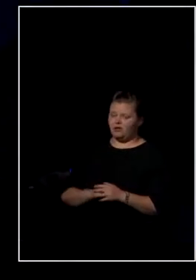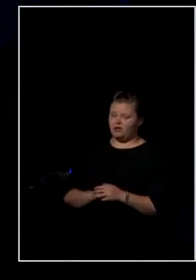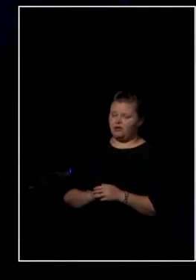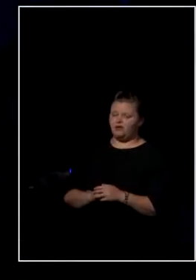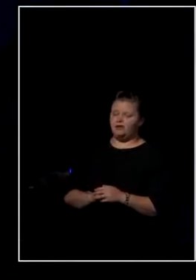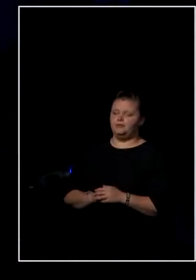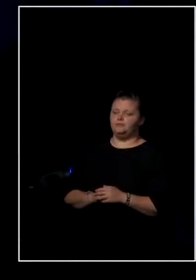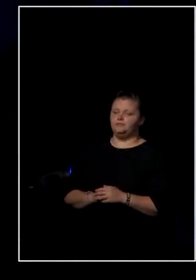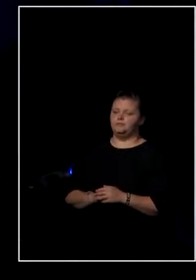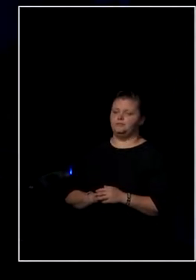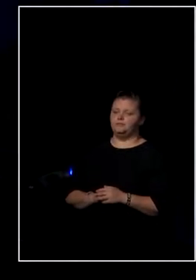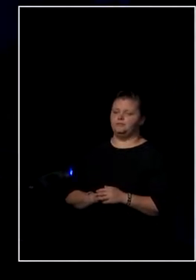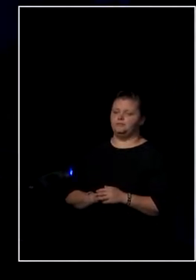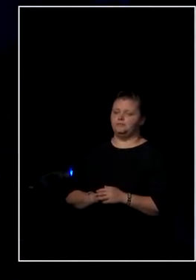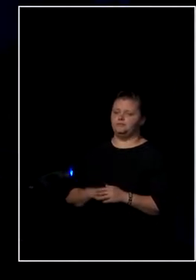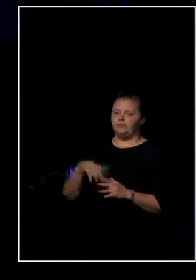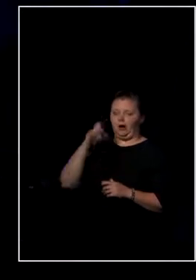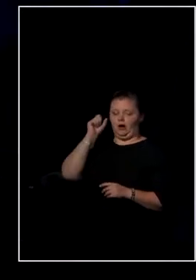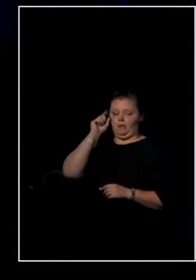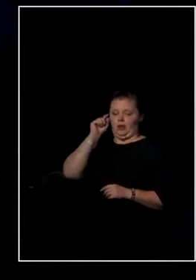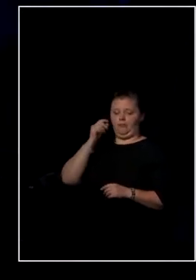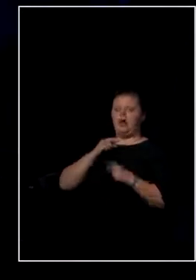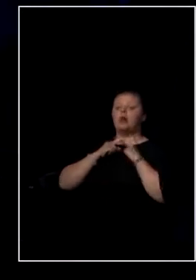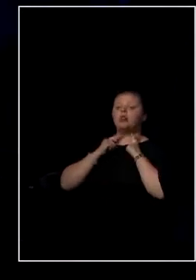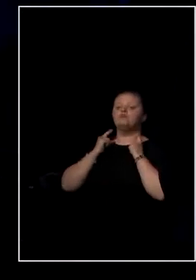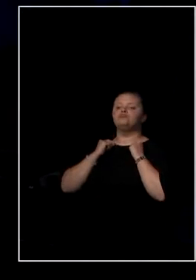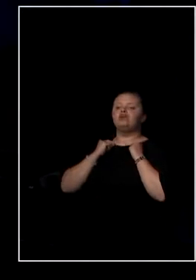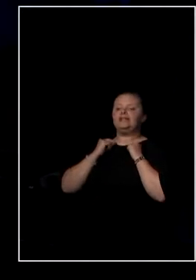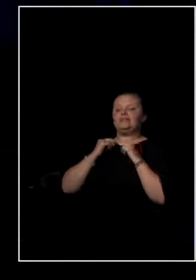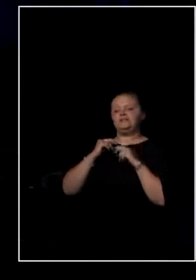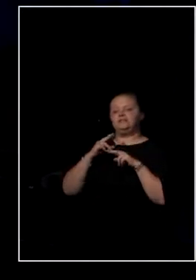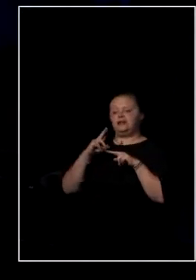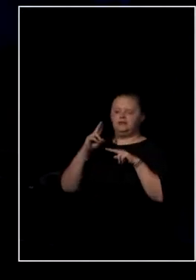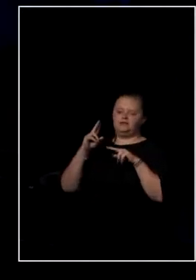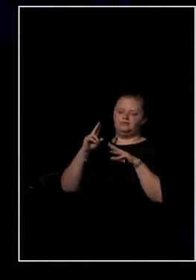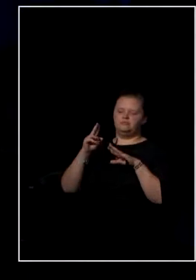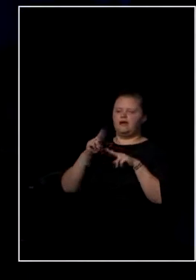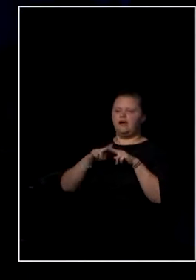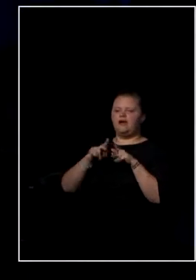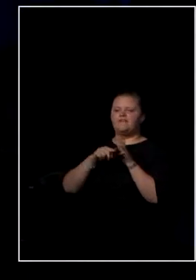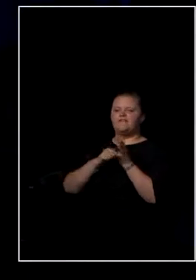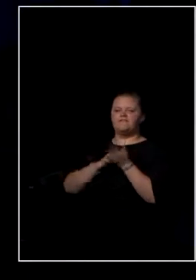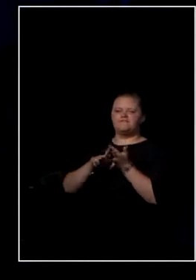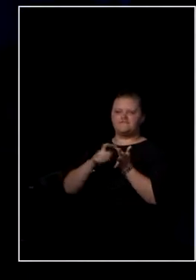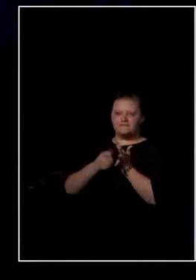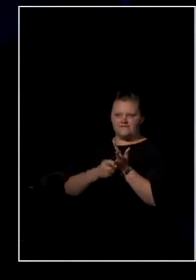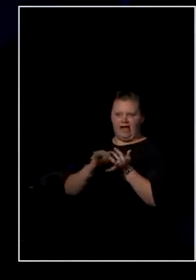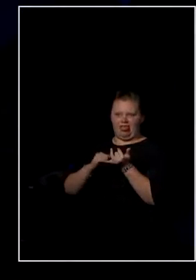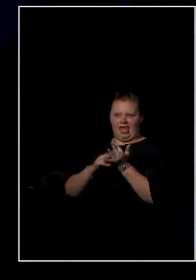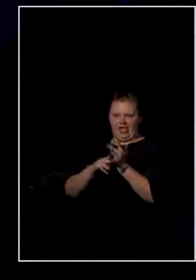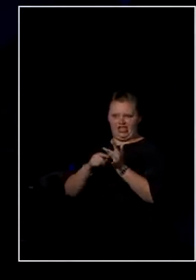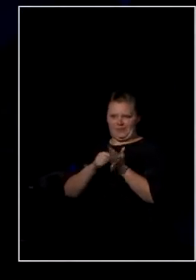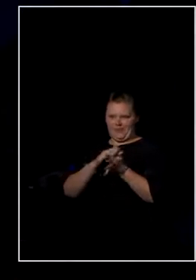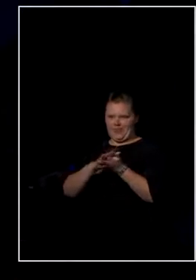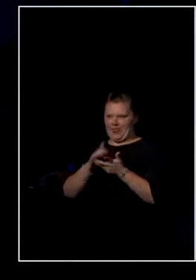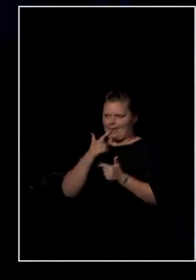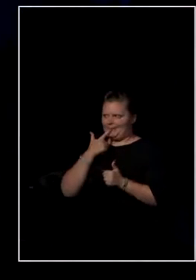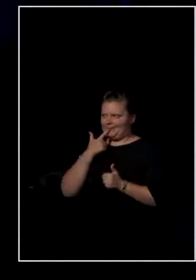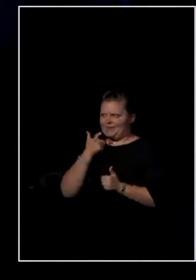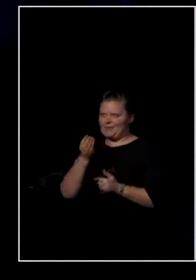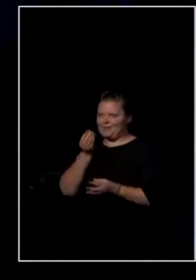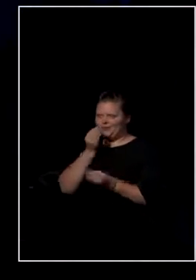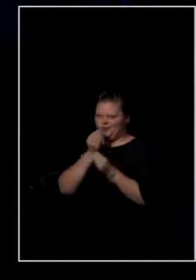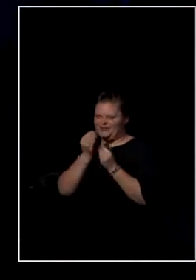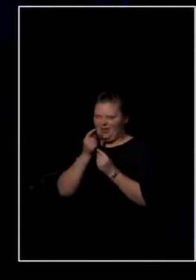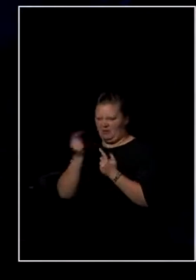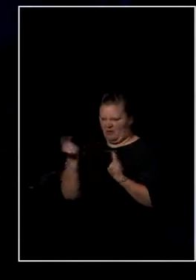can remember with the priest, Father Smith, who was at the orphanage there in Ballarat, and he used to get yummy food. We used to get the